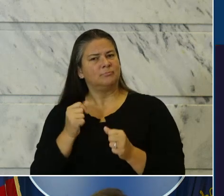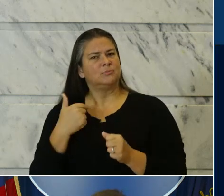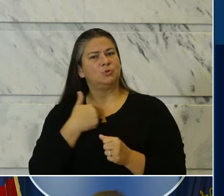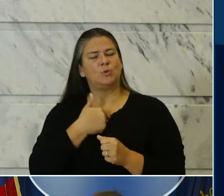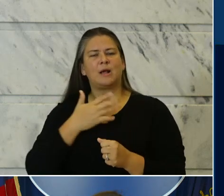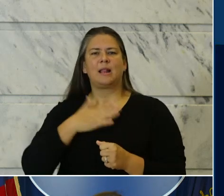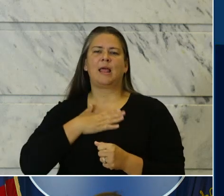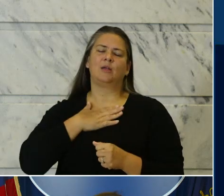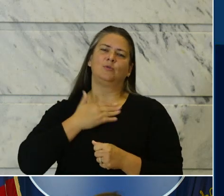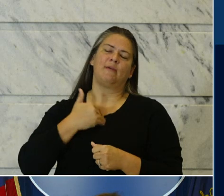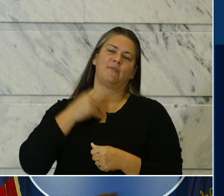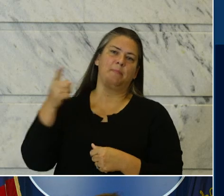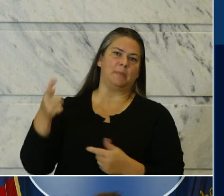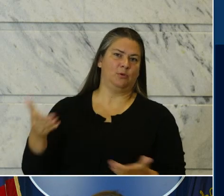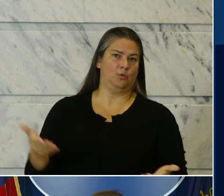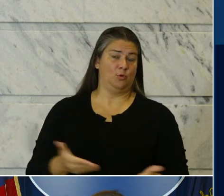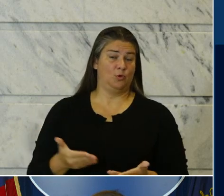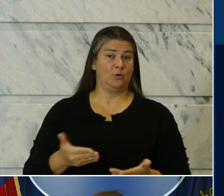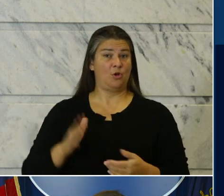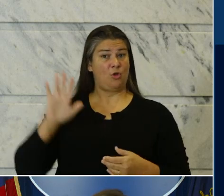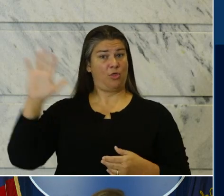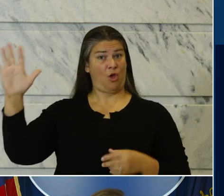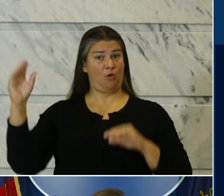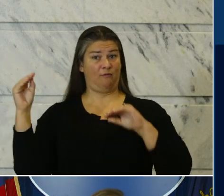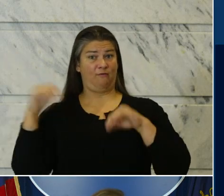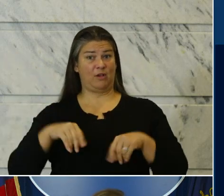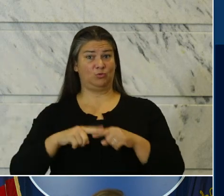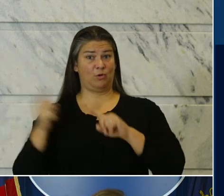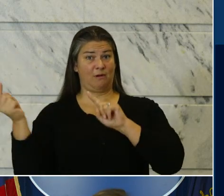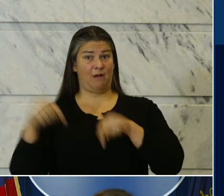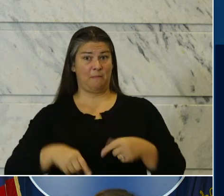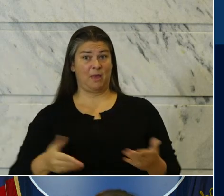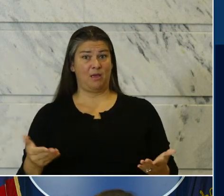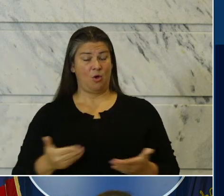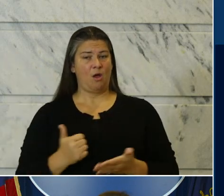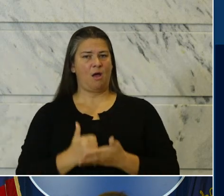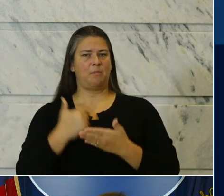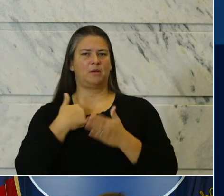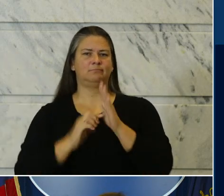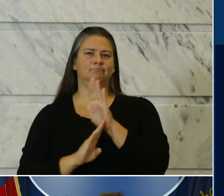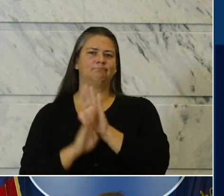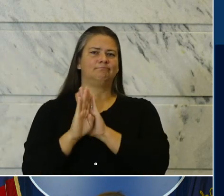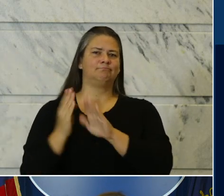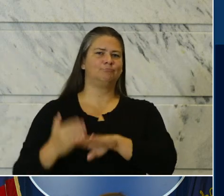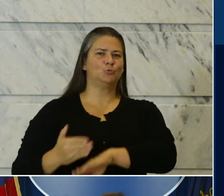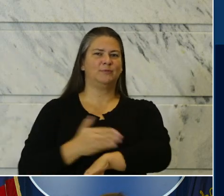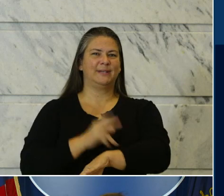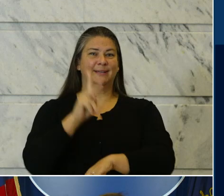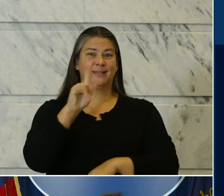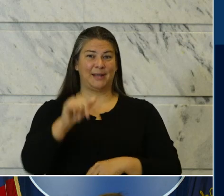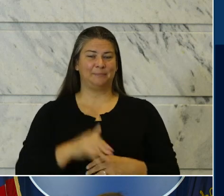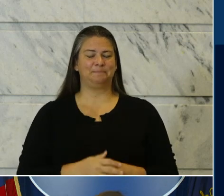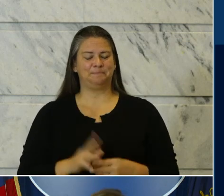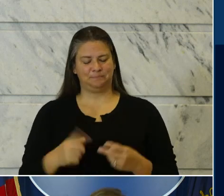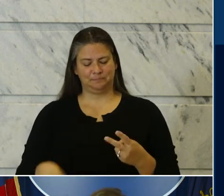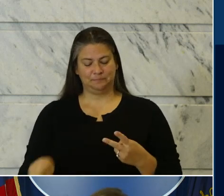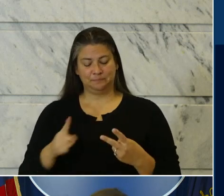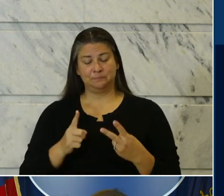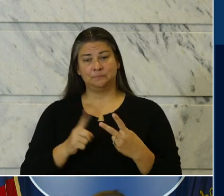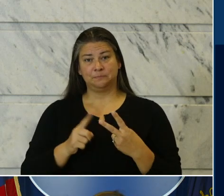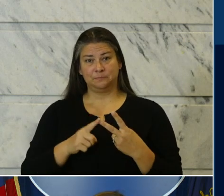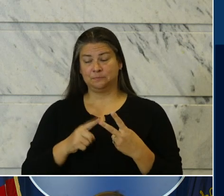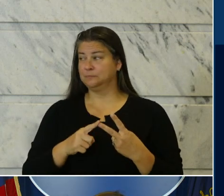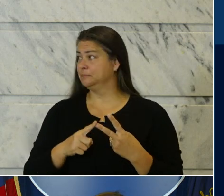business. Investments like this one from Chapin will help us to build a better Kentucky. All right, second up is